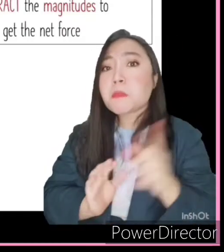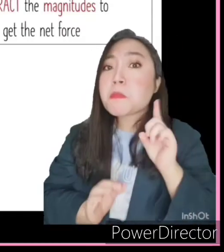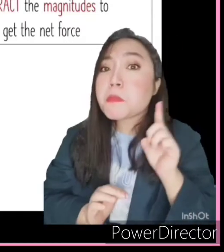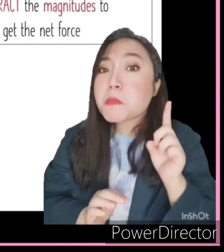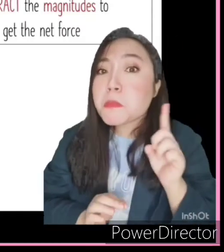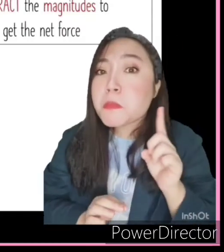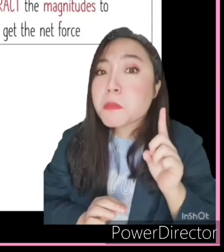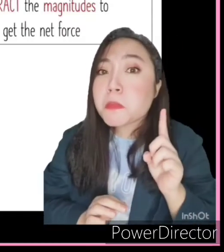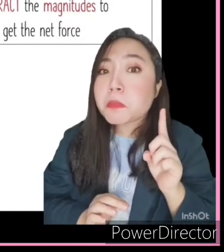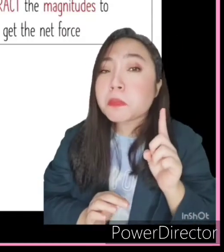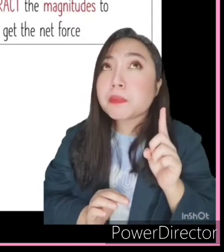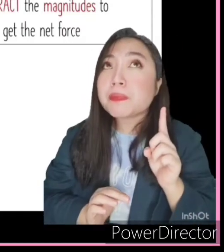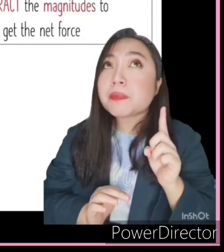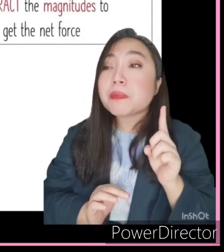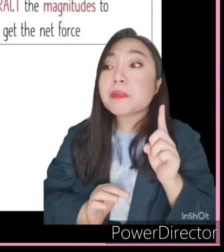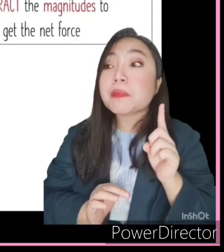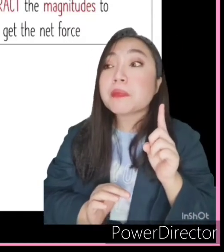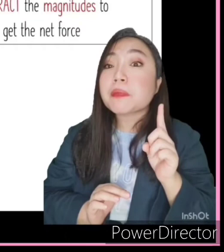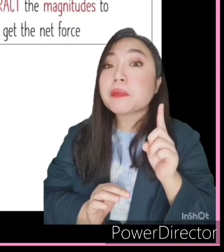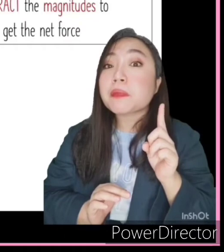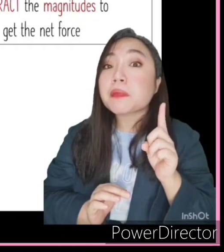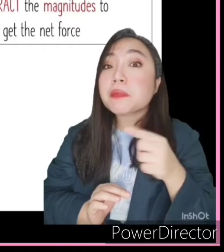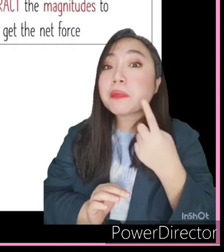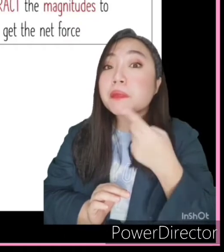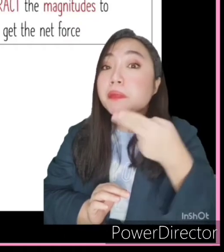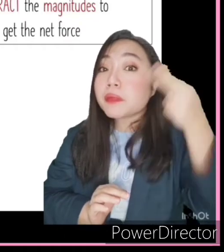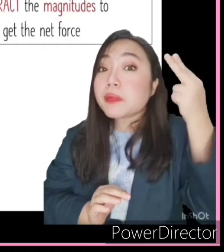And what would be the direction?